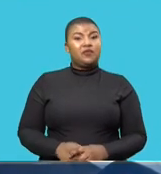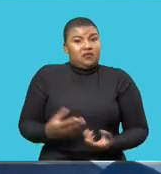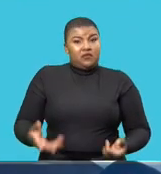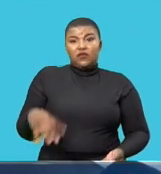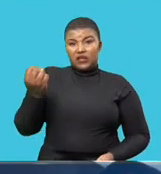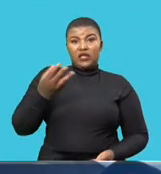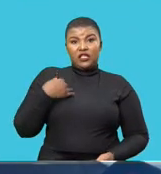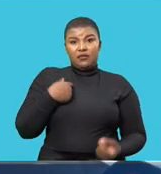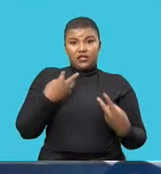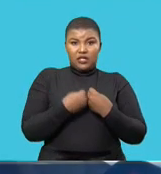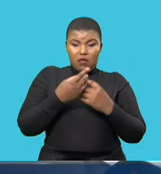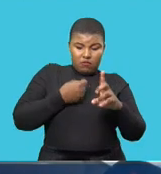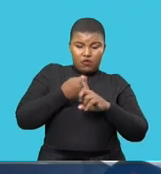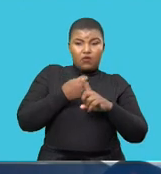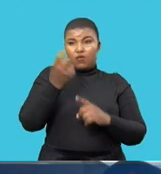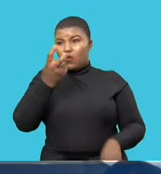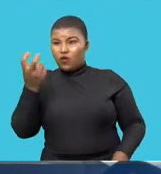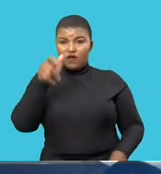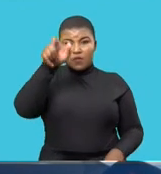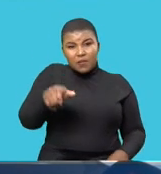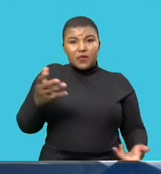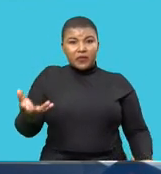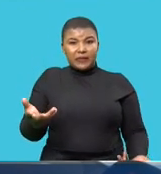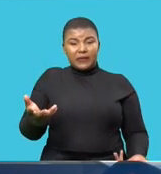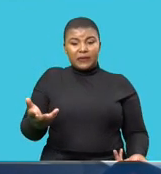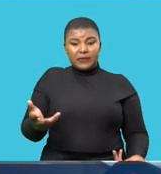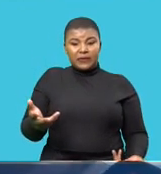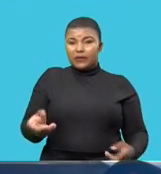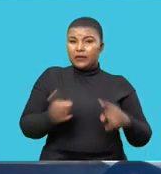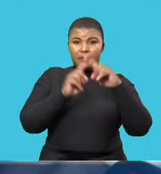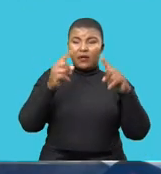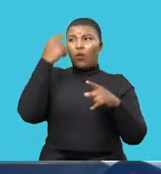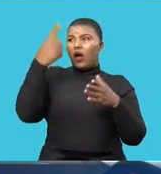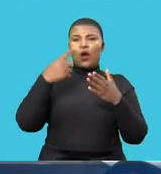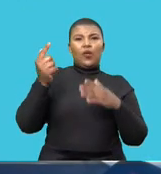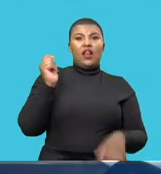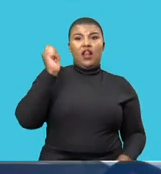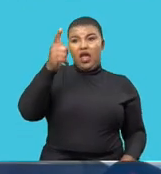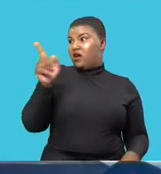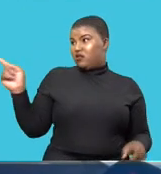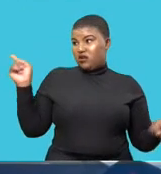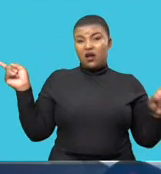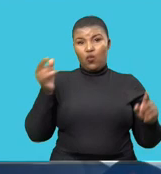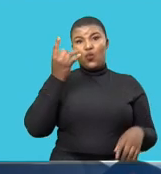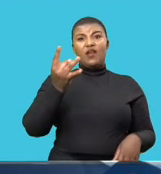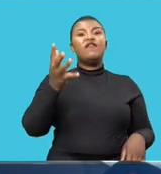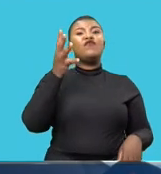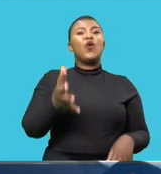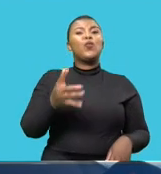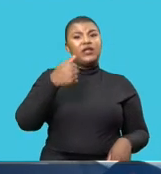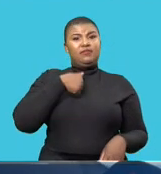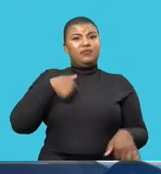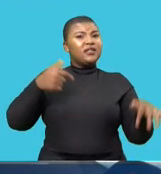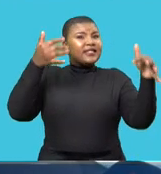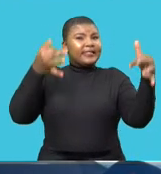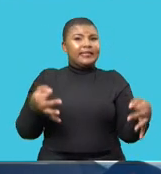to really look for someone, as immediately a week later, but they can tell you they were in Senate when Senate took that